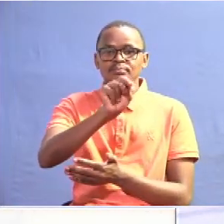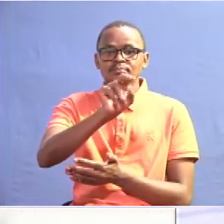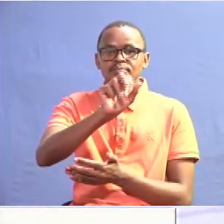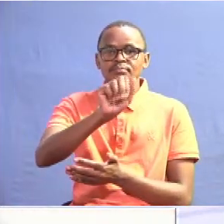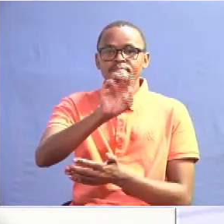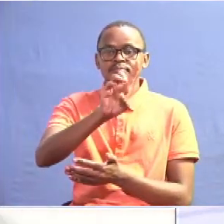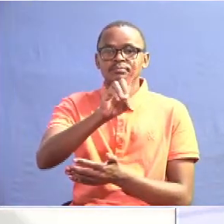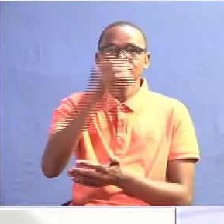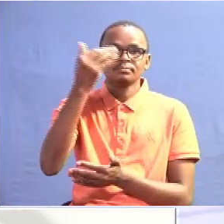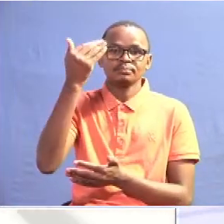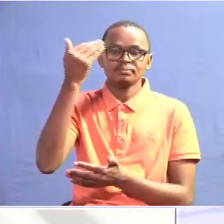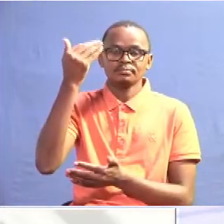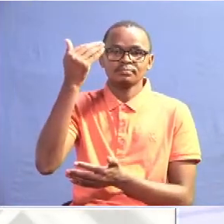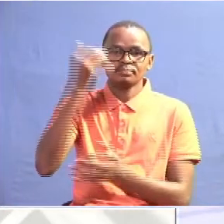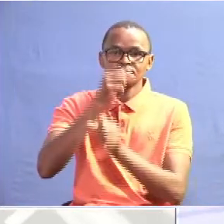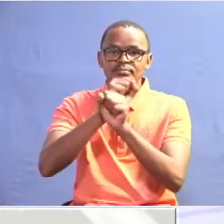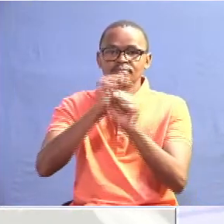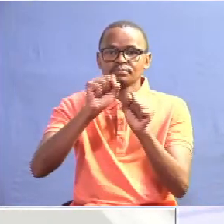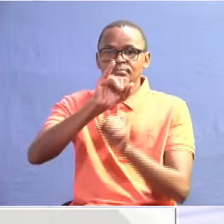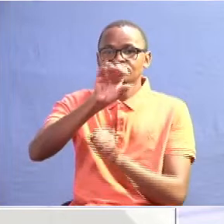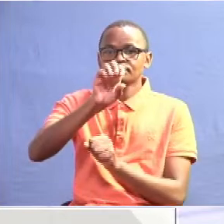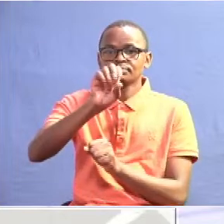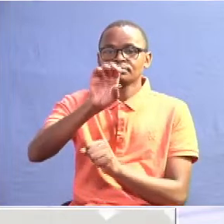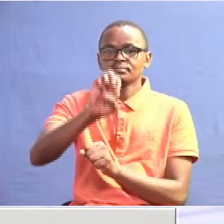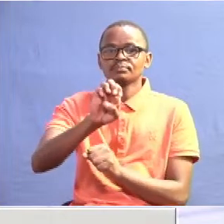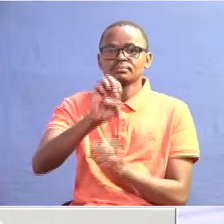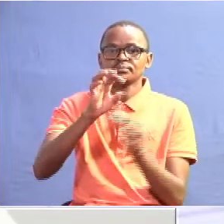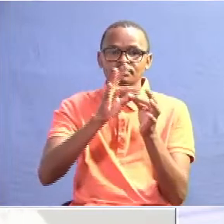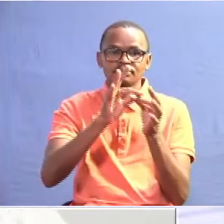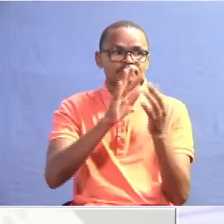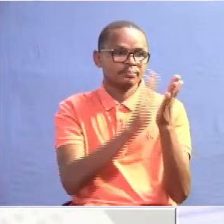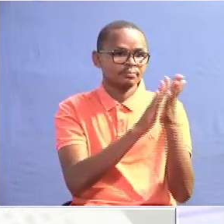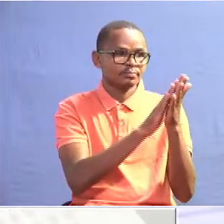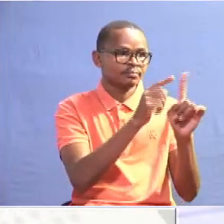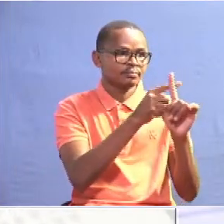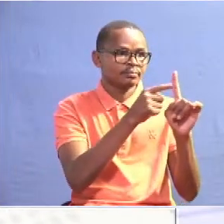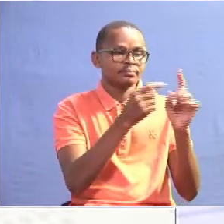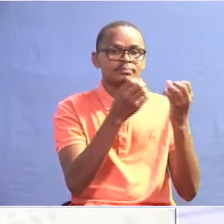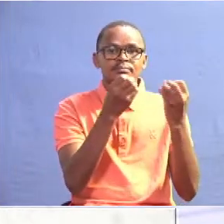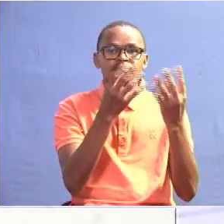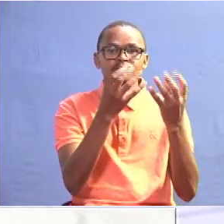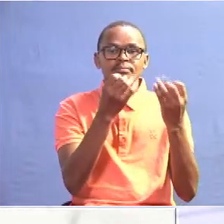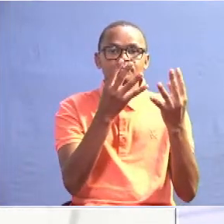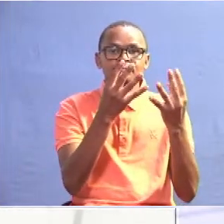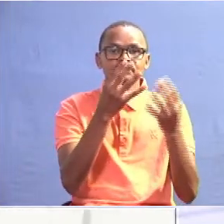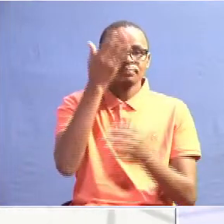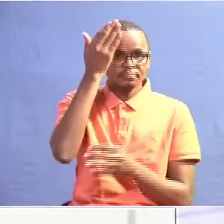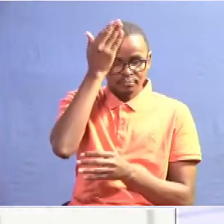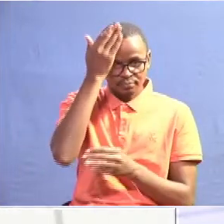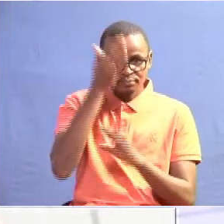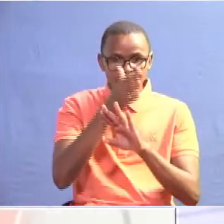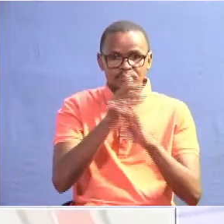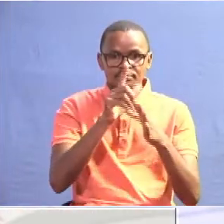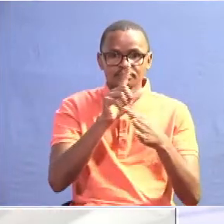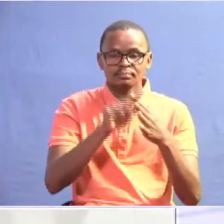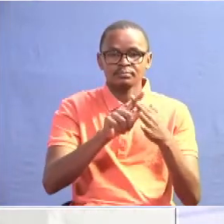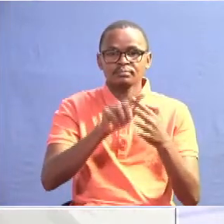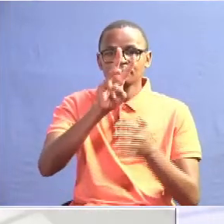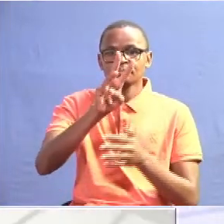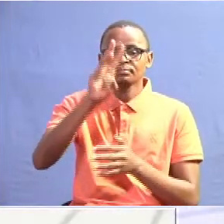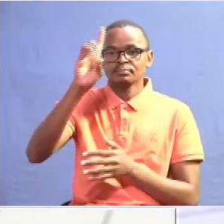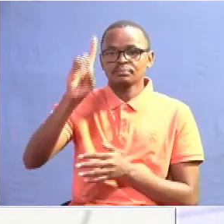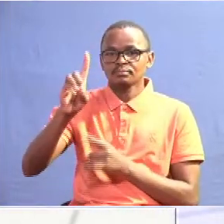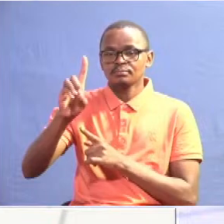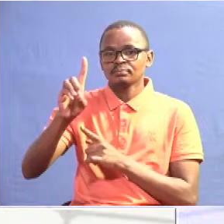his predecessor, former President Joe Biden, received gratitude from several Israelis after Washington played a